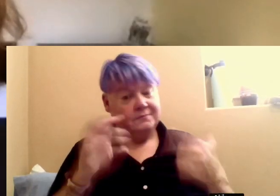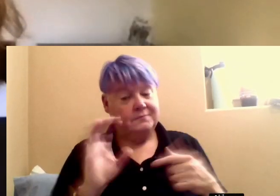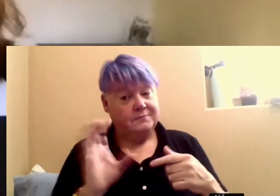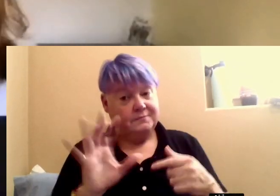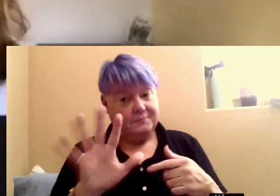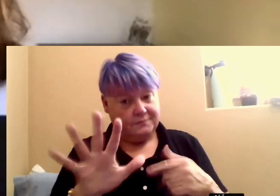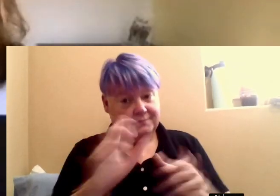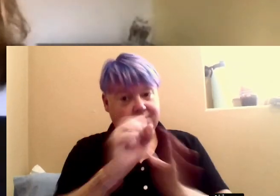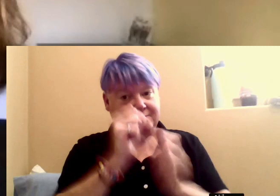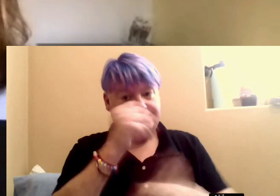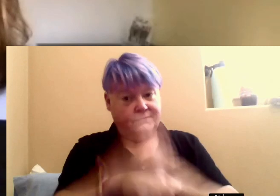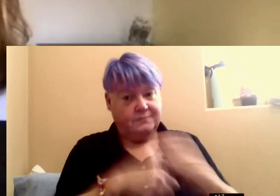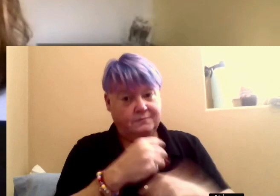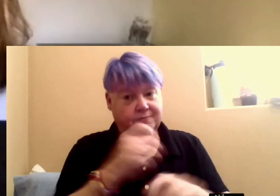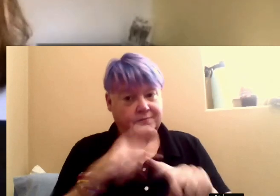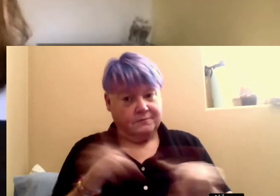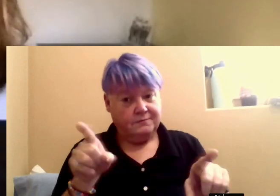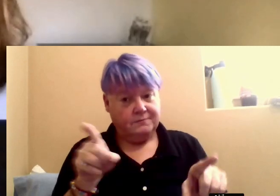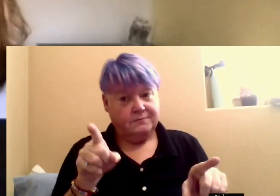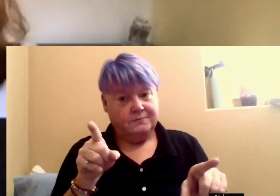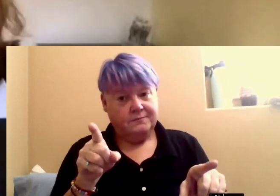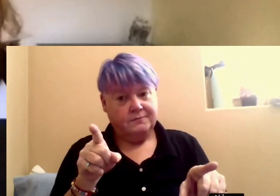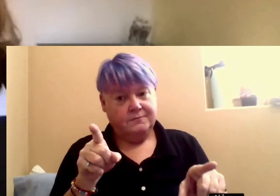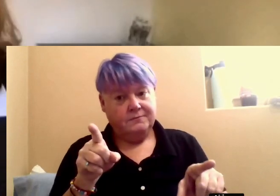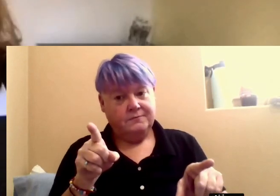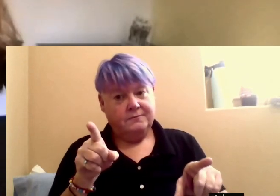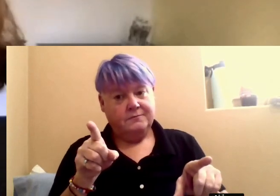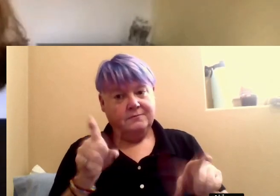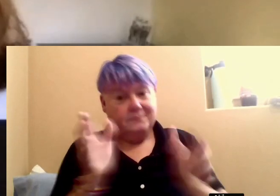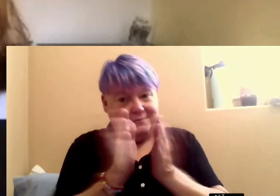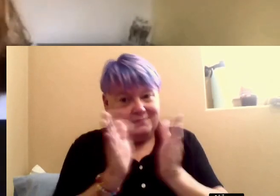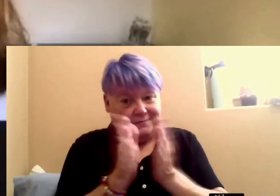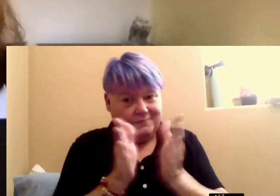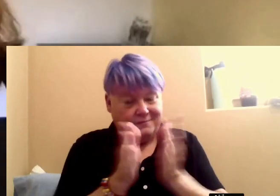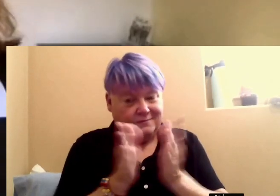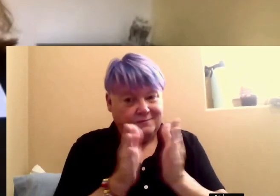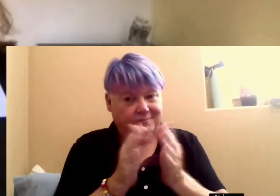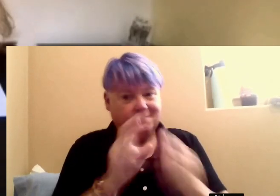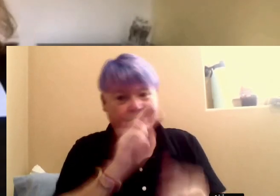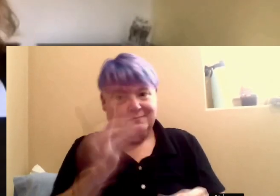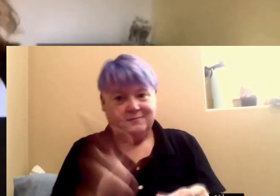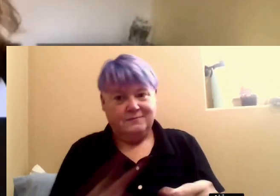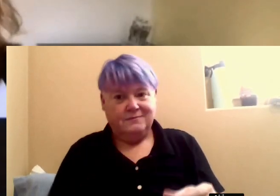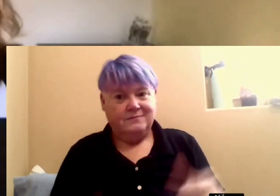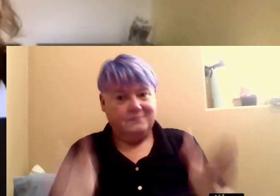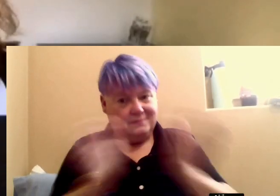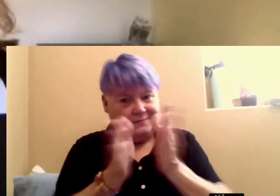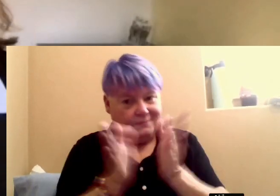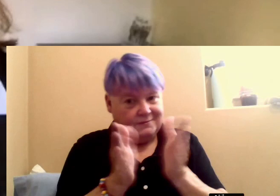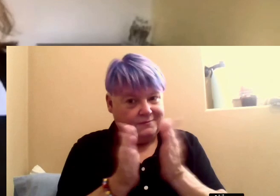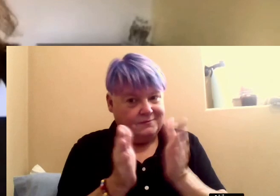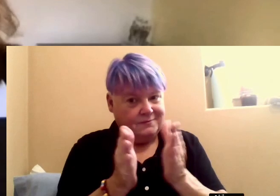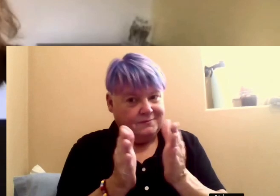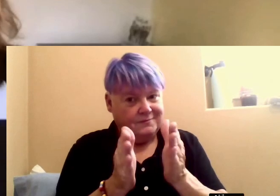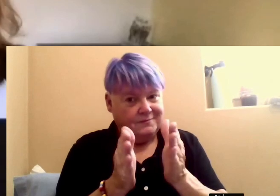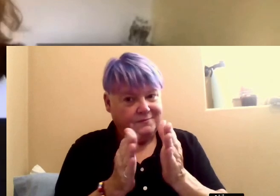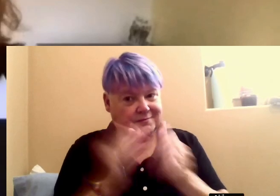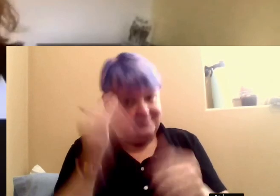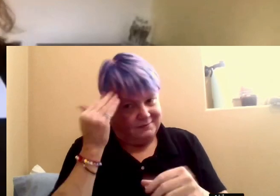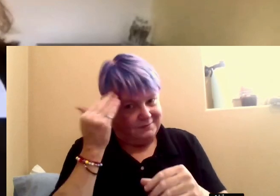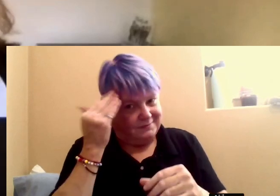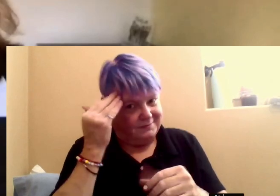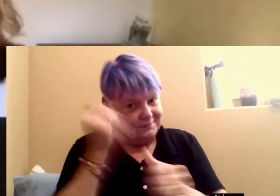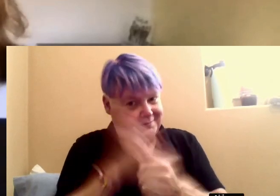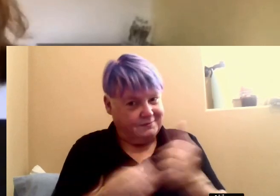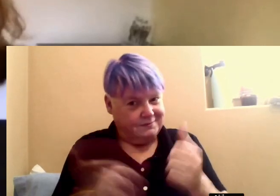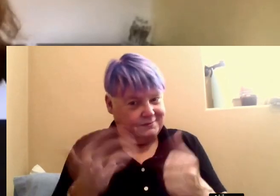5 years, but they're small. Vancouver's very small. Like, you kind of know